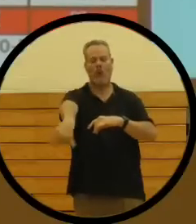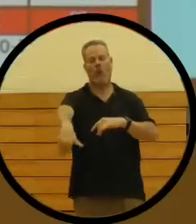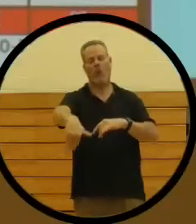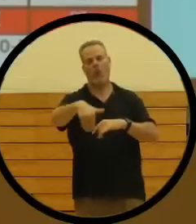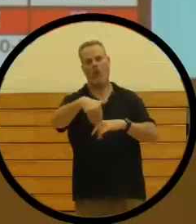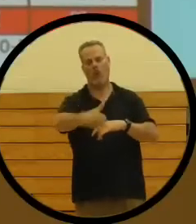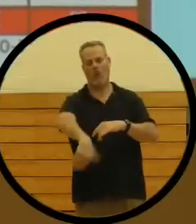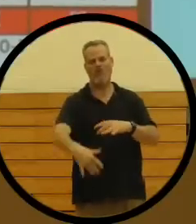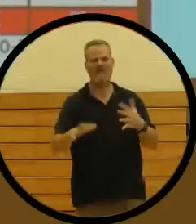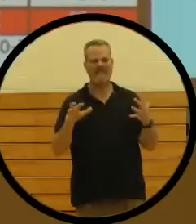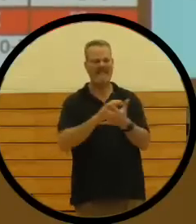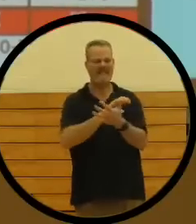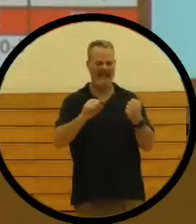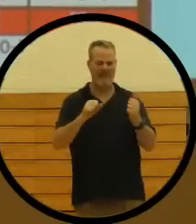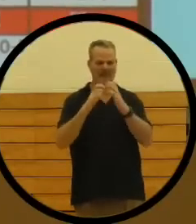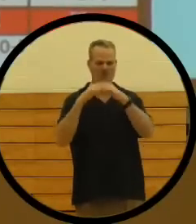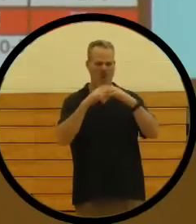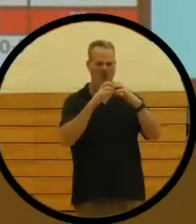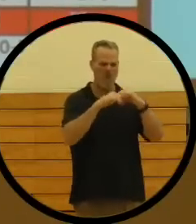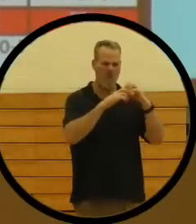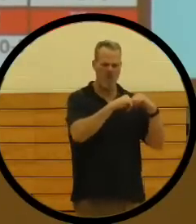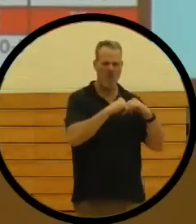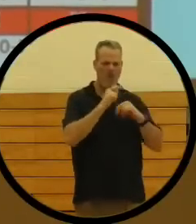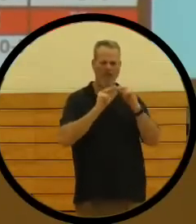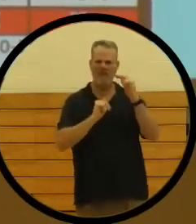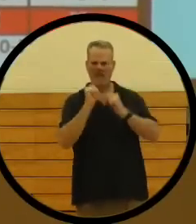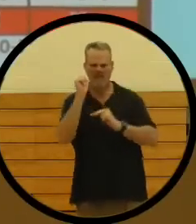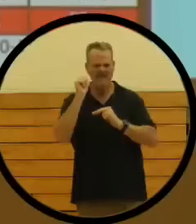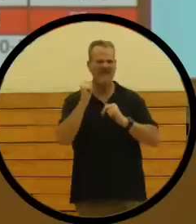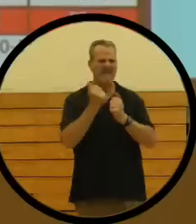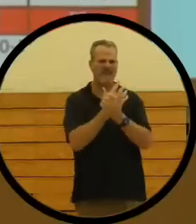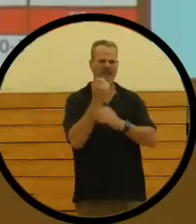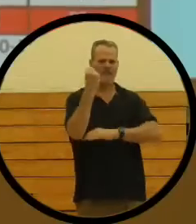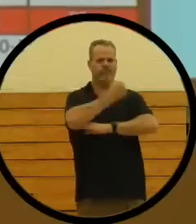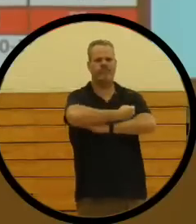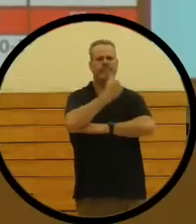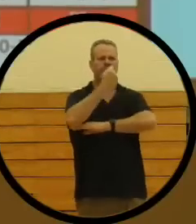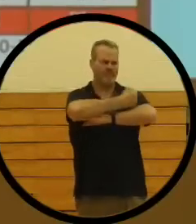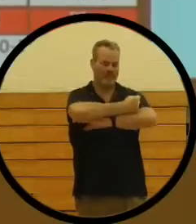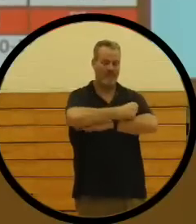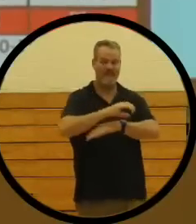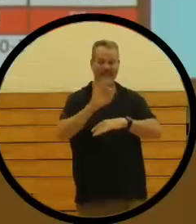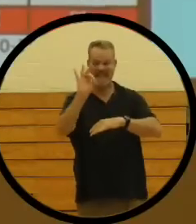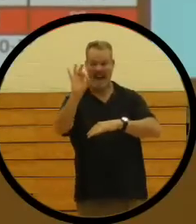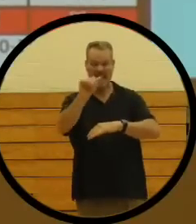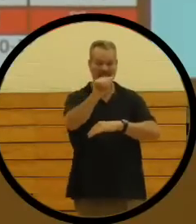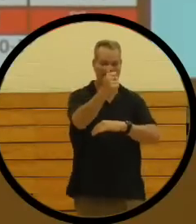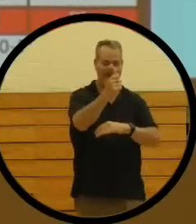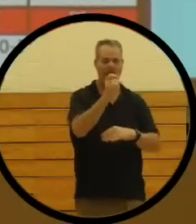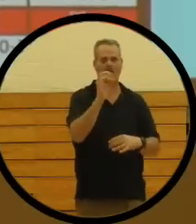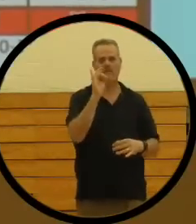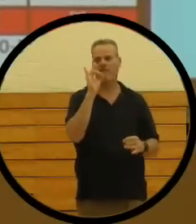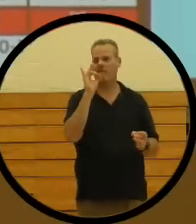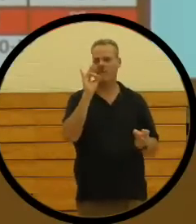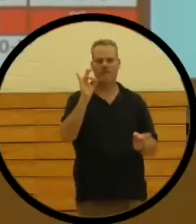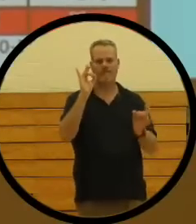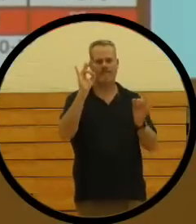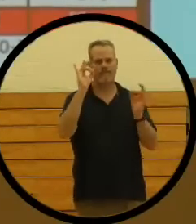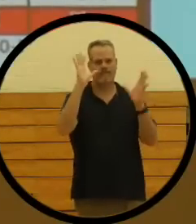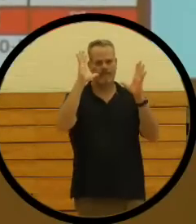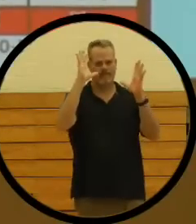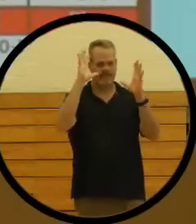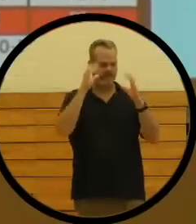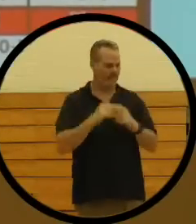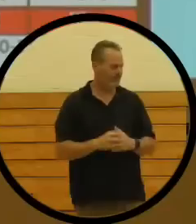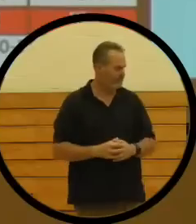is where you start damaging. 7 and 8 start damaging well-built buildings too. And 9s and 10s will create a lot of damage.